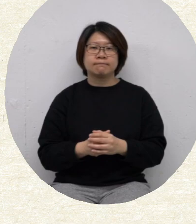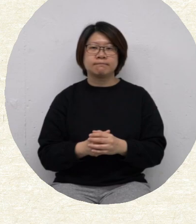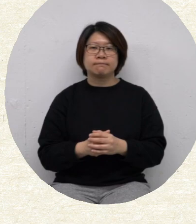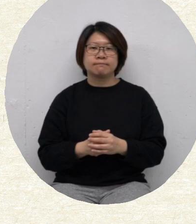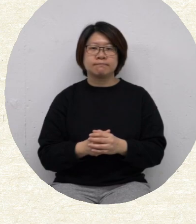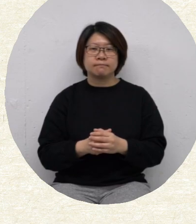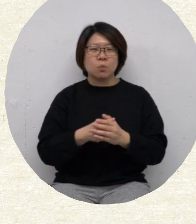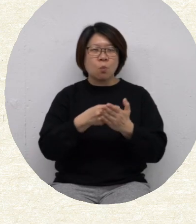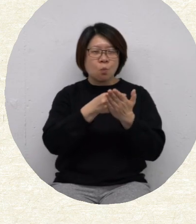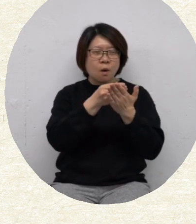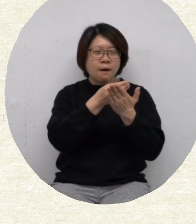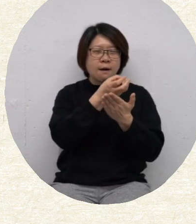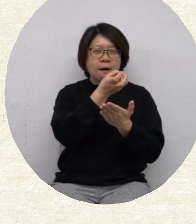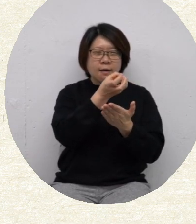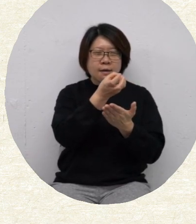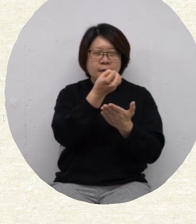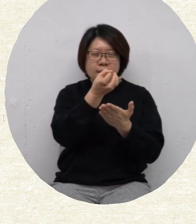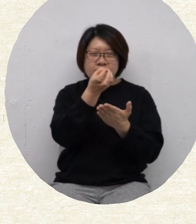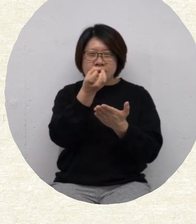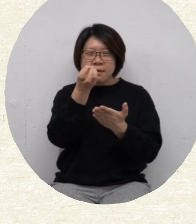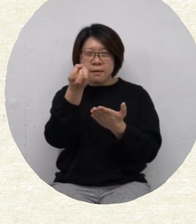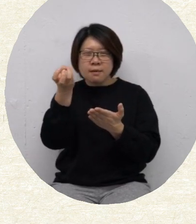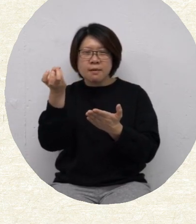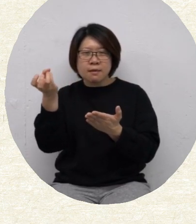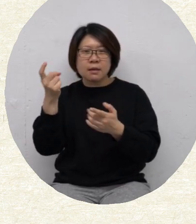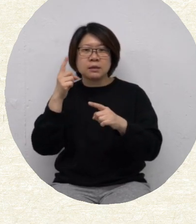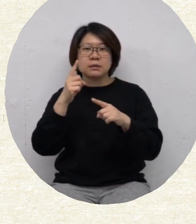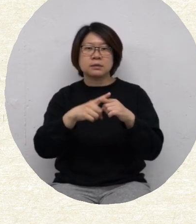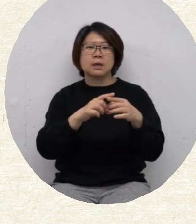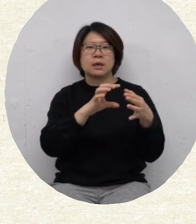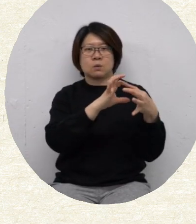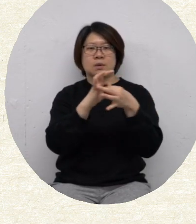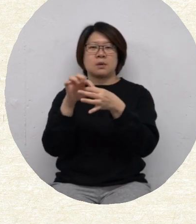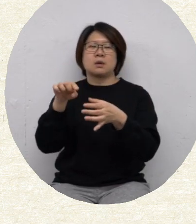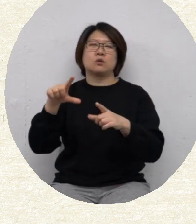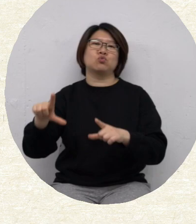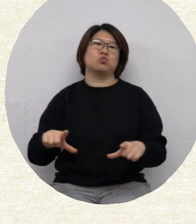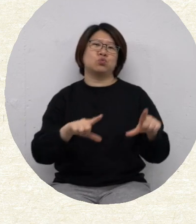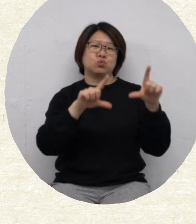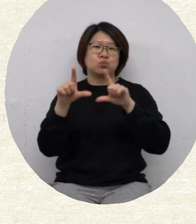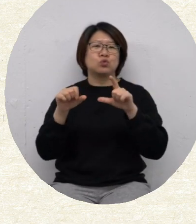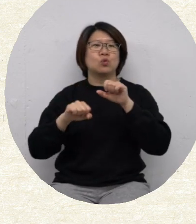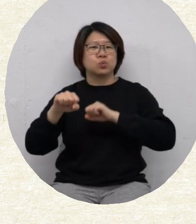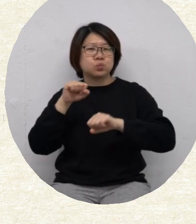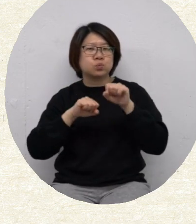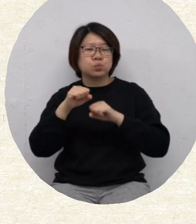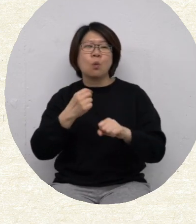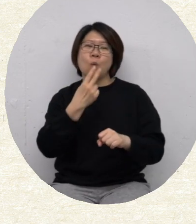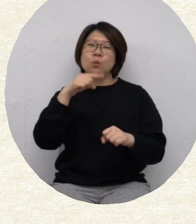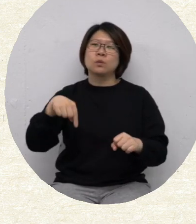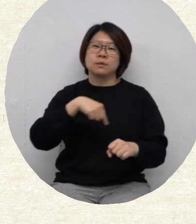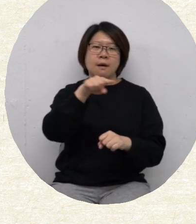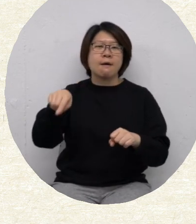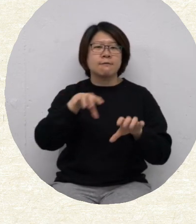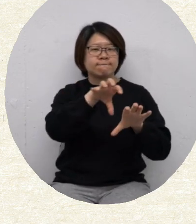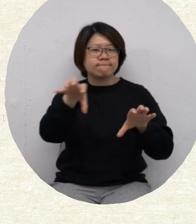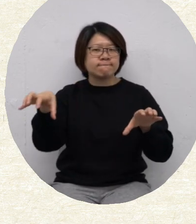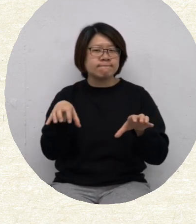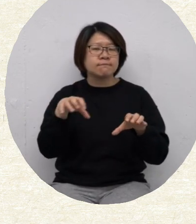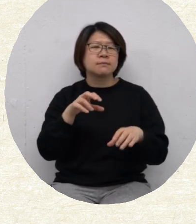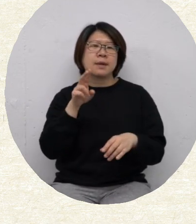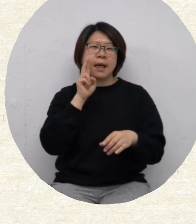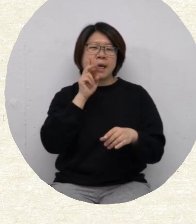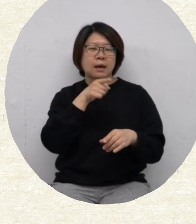to be cut off and incomplete until you see the other half of the image on the print next to it to complete the